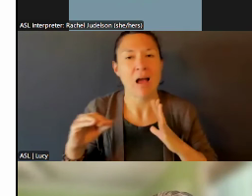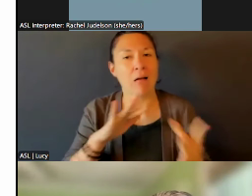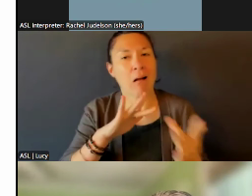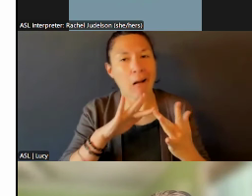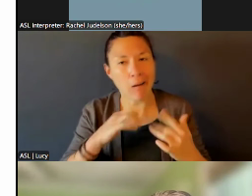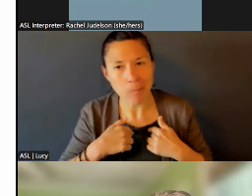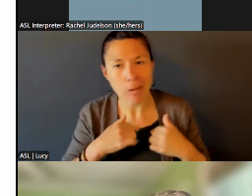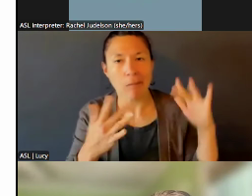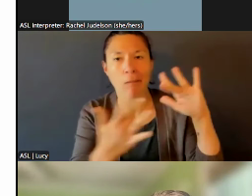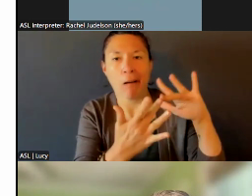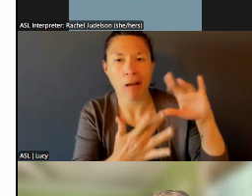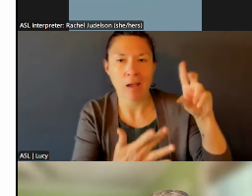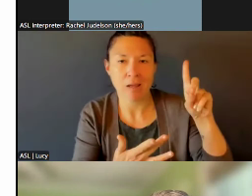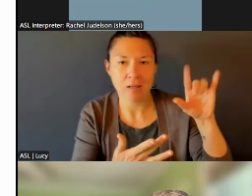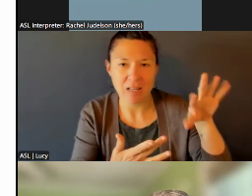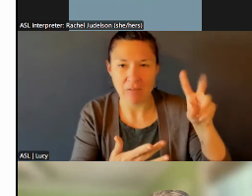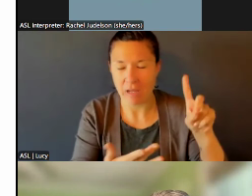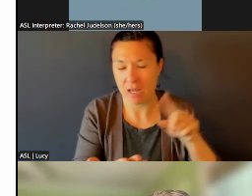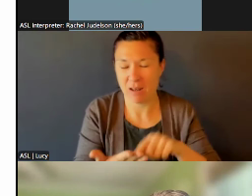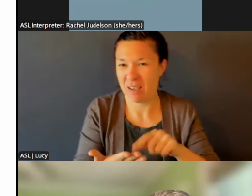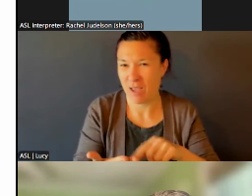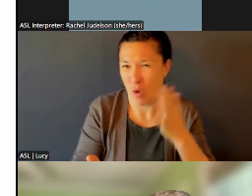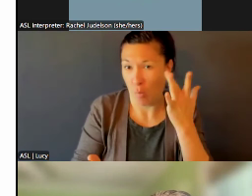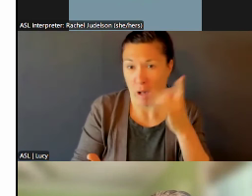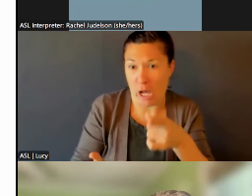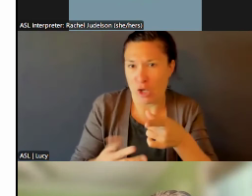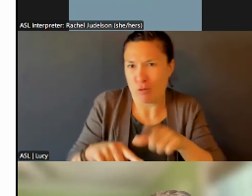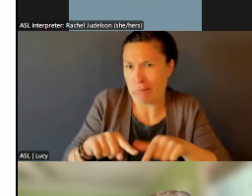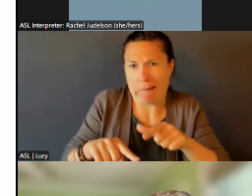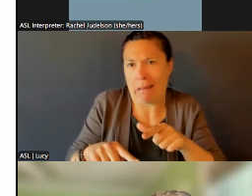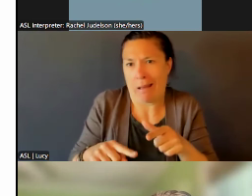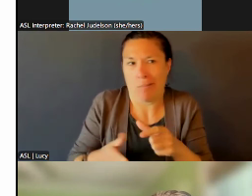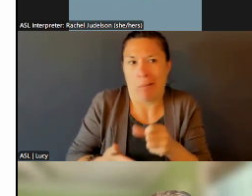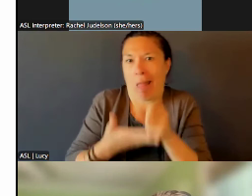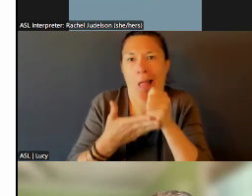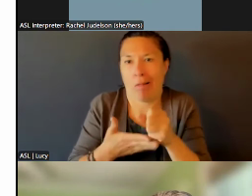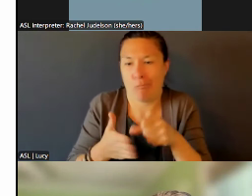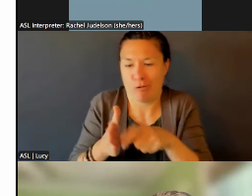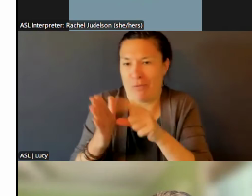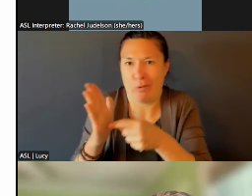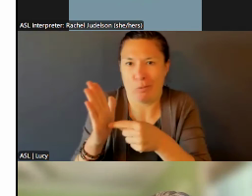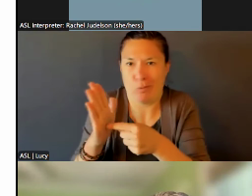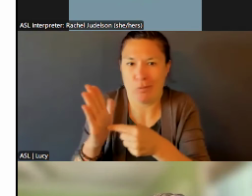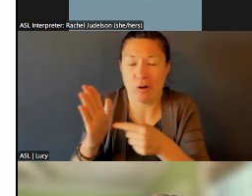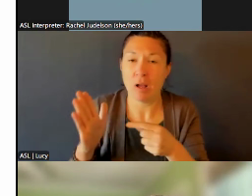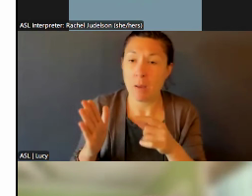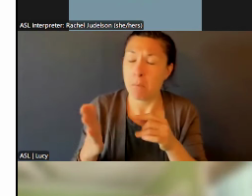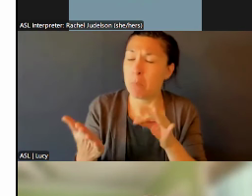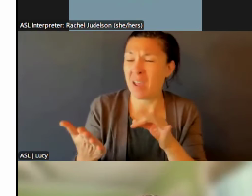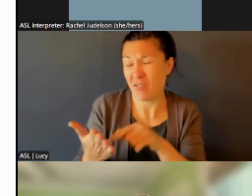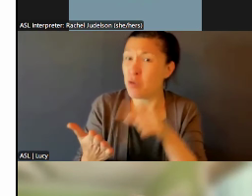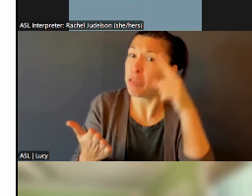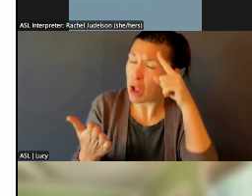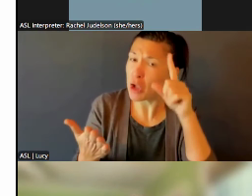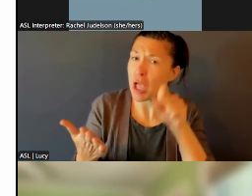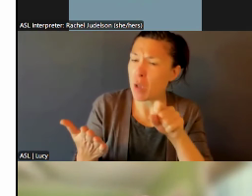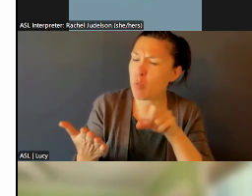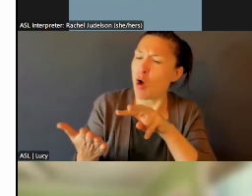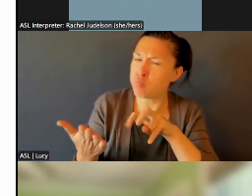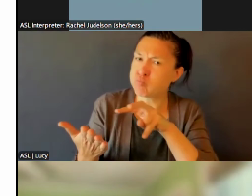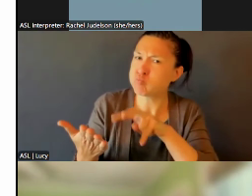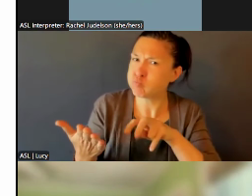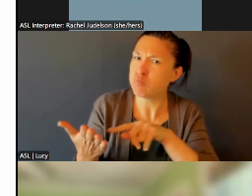would not be particularly helpful, right? But if you think you have an opinion that you can read it and say, oh yeah, okay, I can see the worth of that, or I